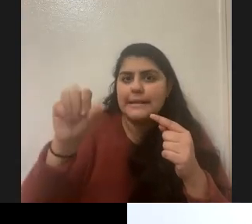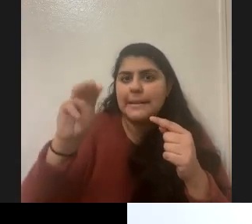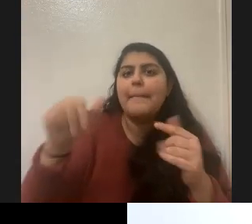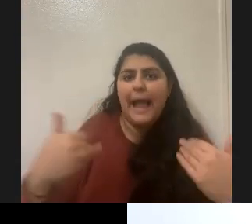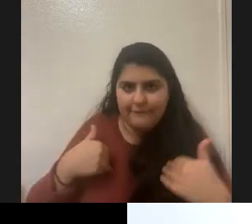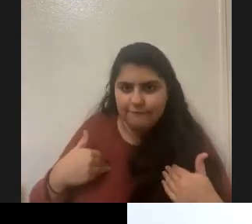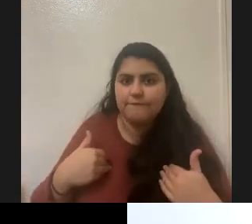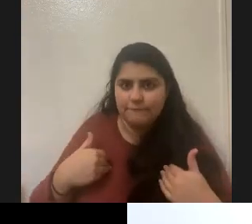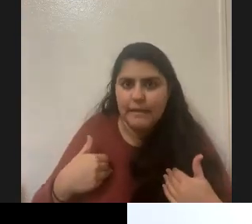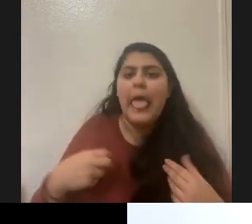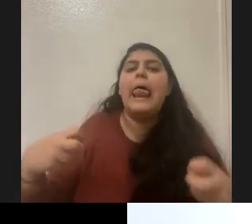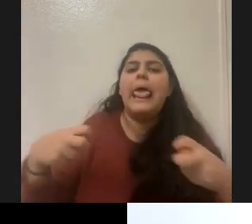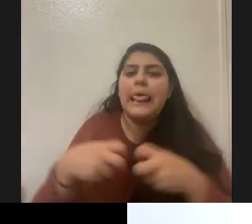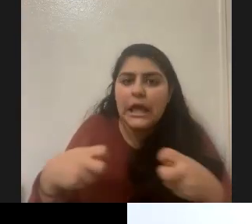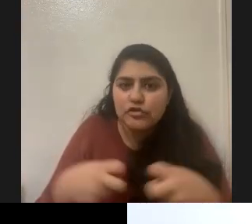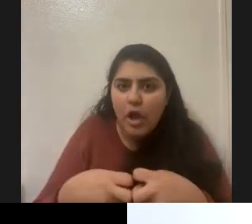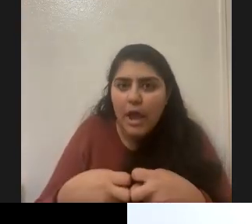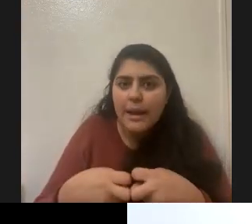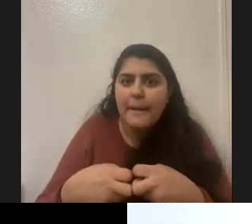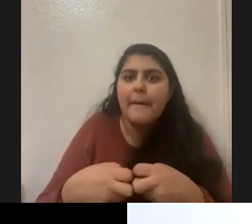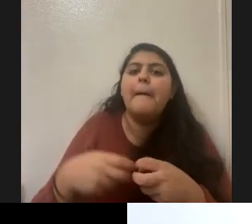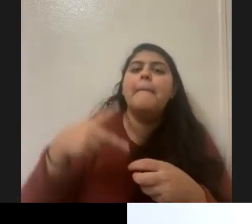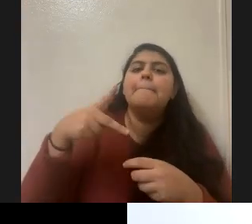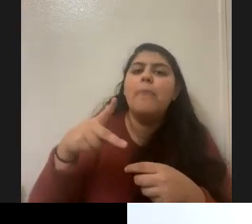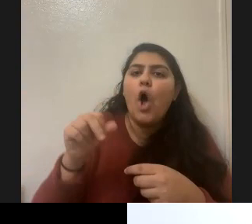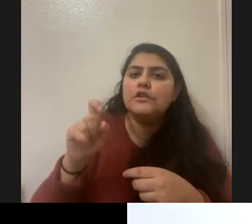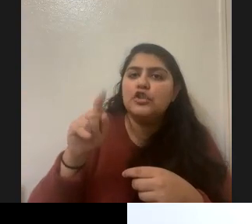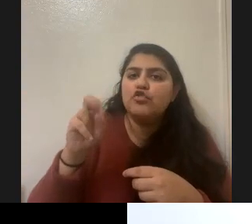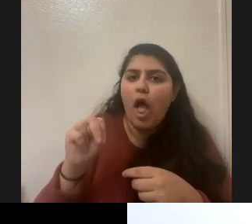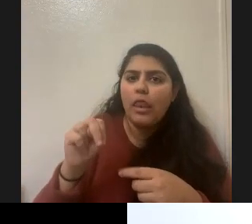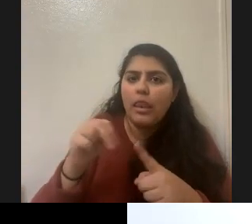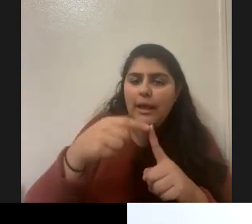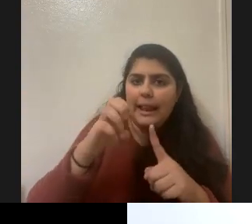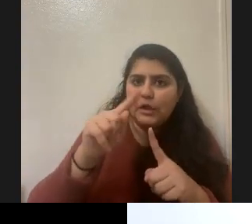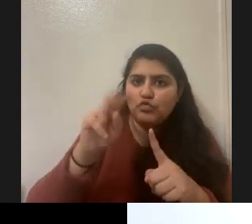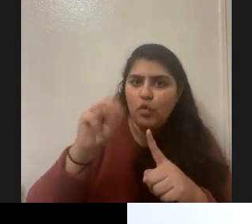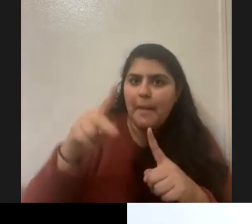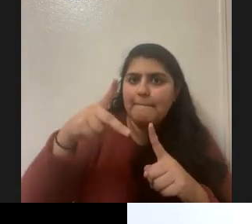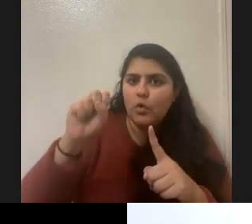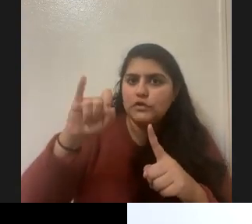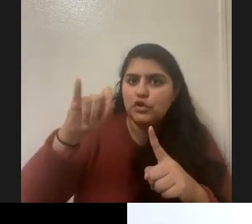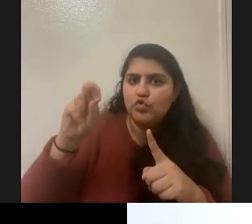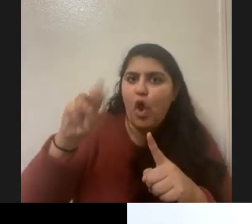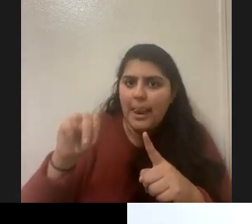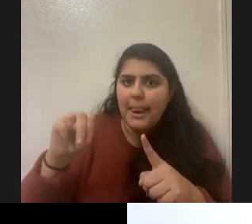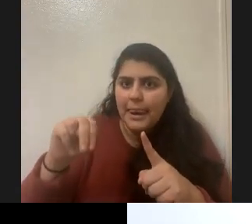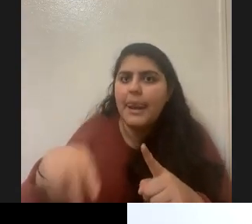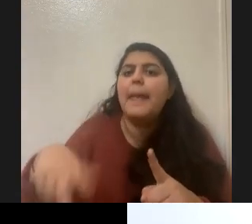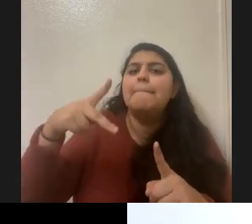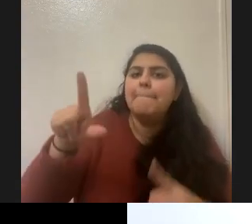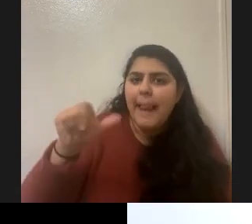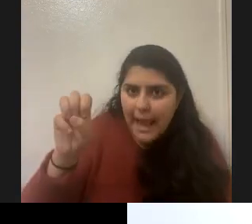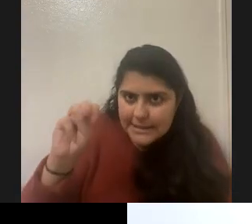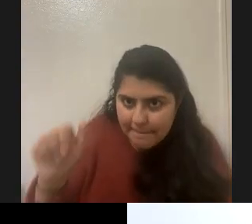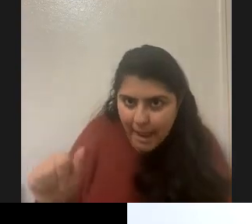is electron positron matter, plasmas. Electron positron plasmas.